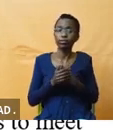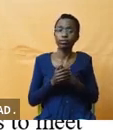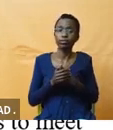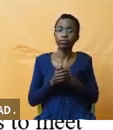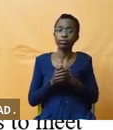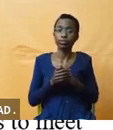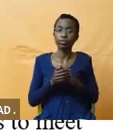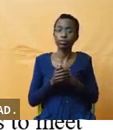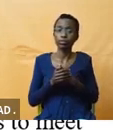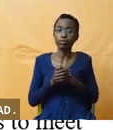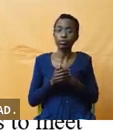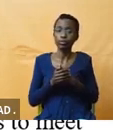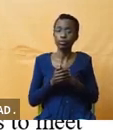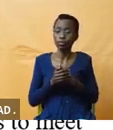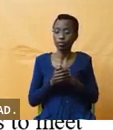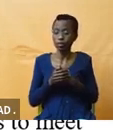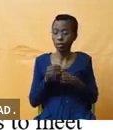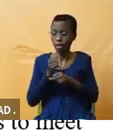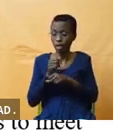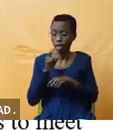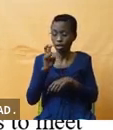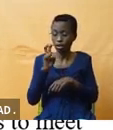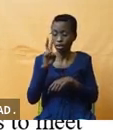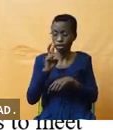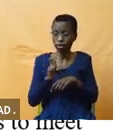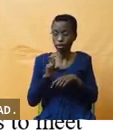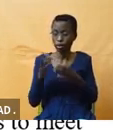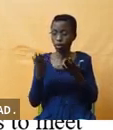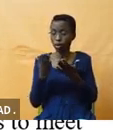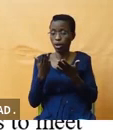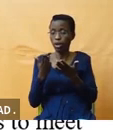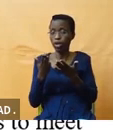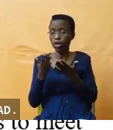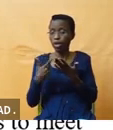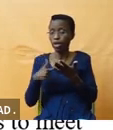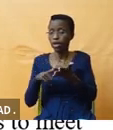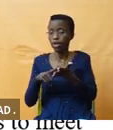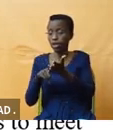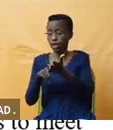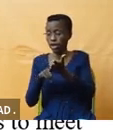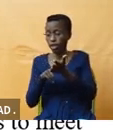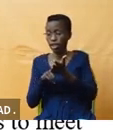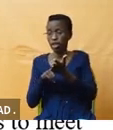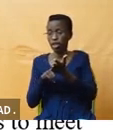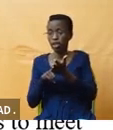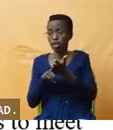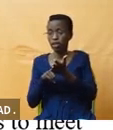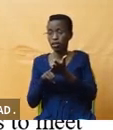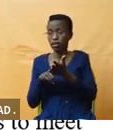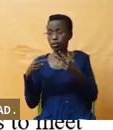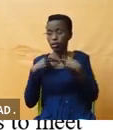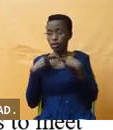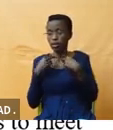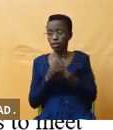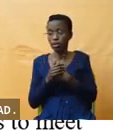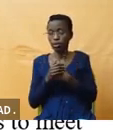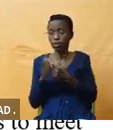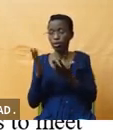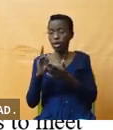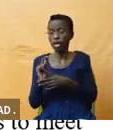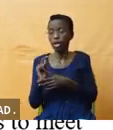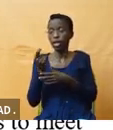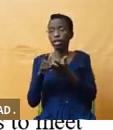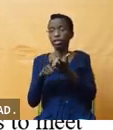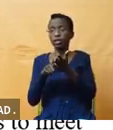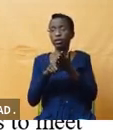considered in 2020 when the debt crisis or the debt IMF raised the country's Kenya's debt ranking to being